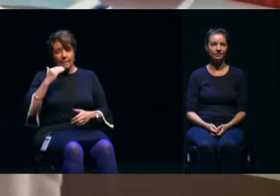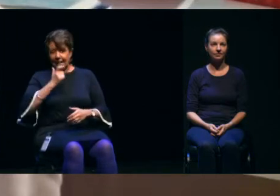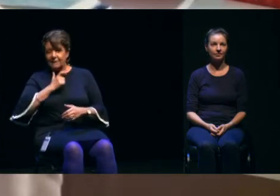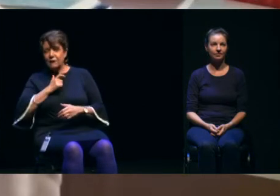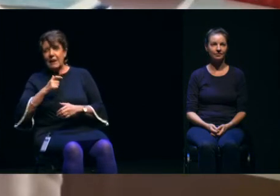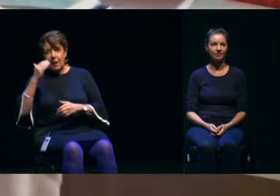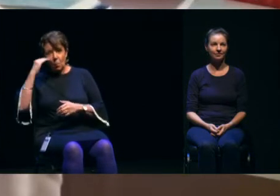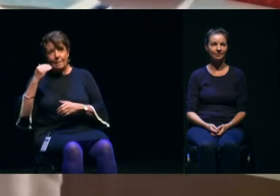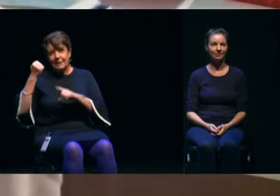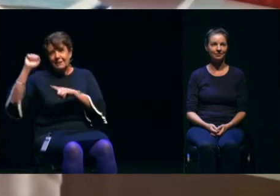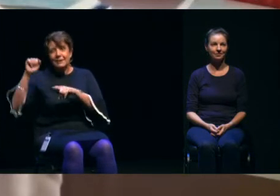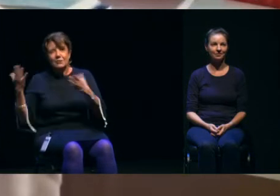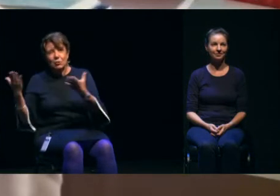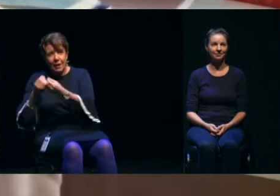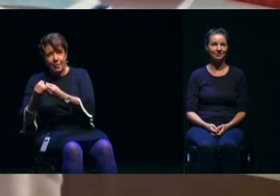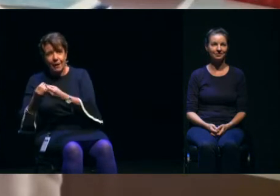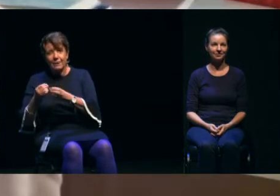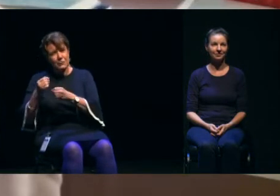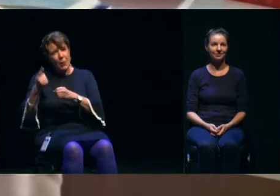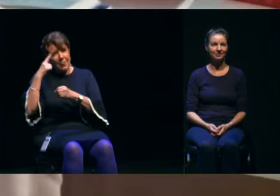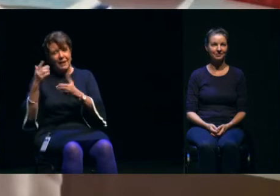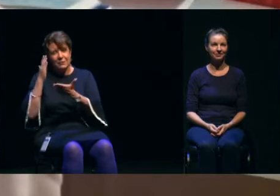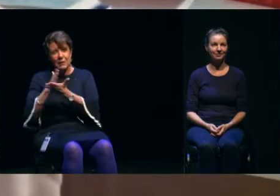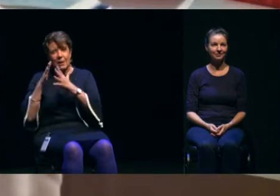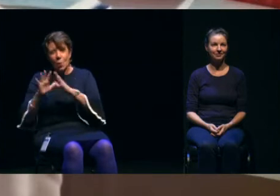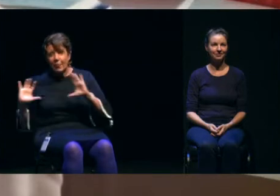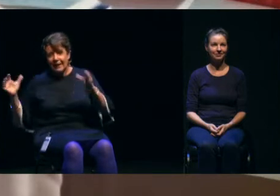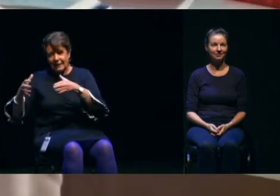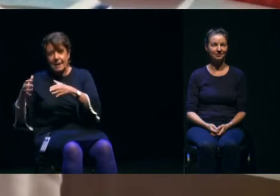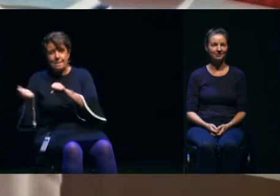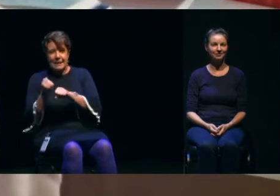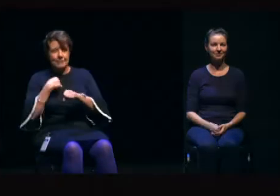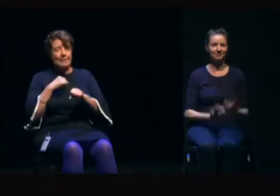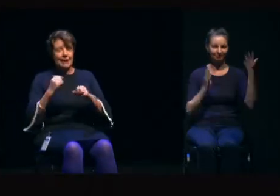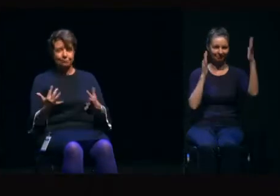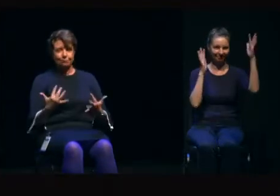when we get together. So let's get together. That makes me strong.